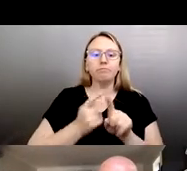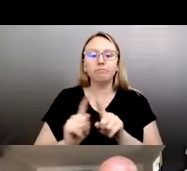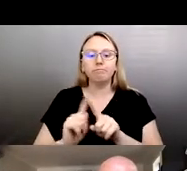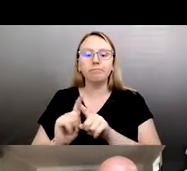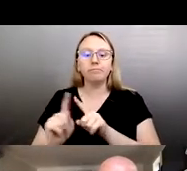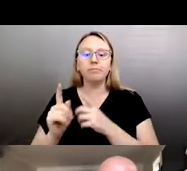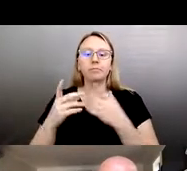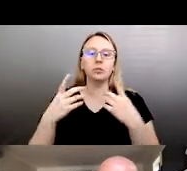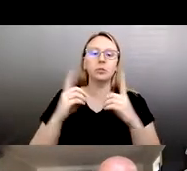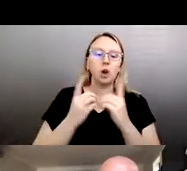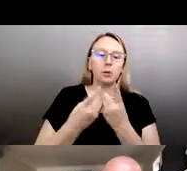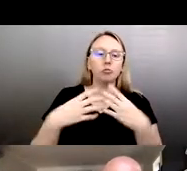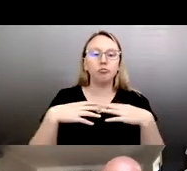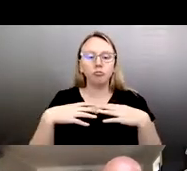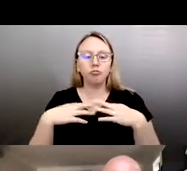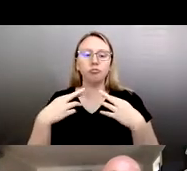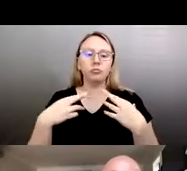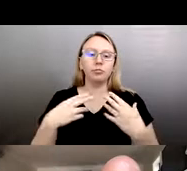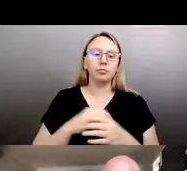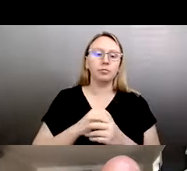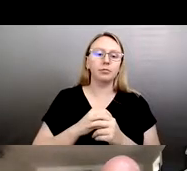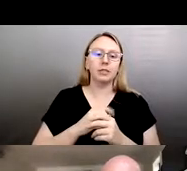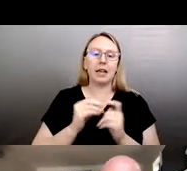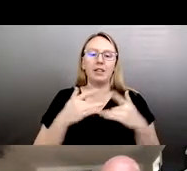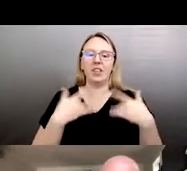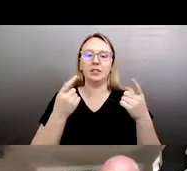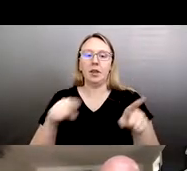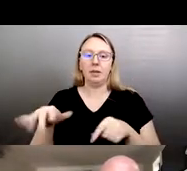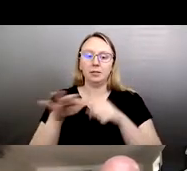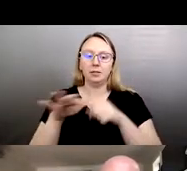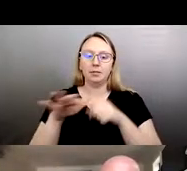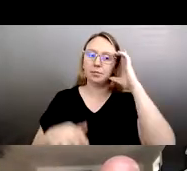retreats and other events that occur back here.